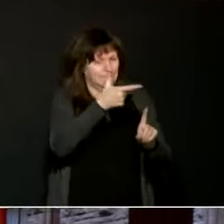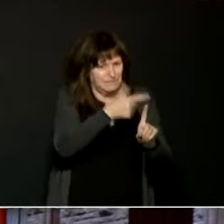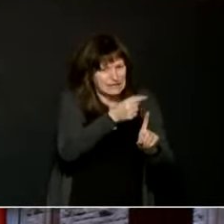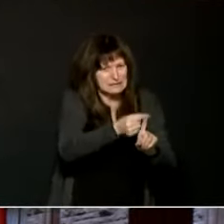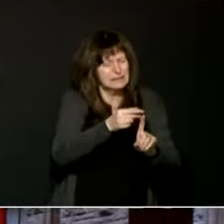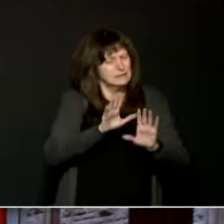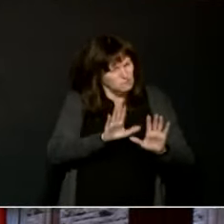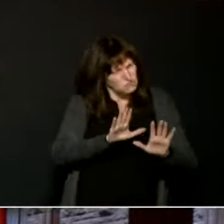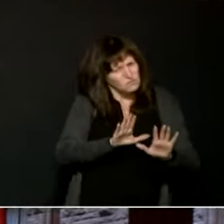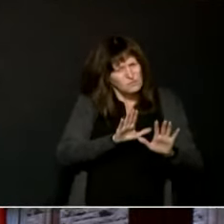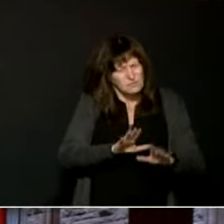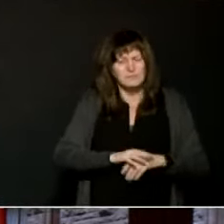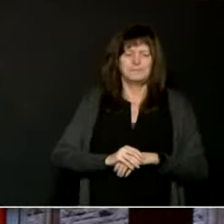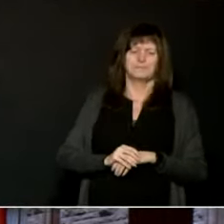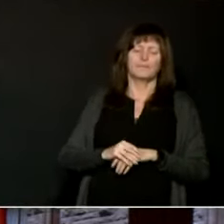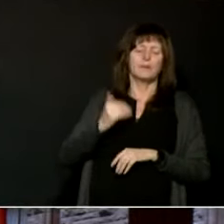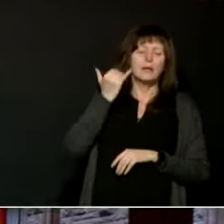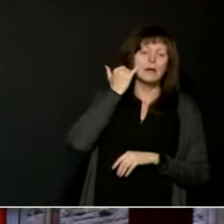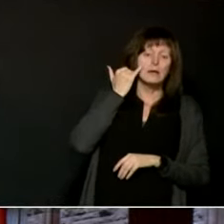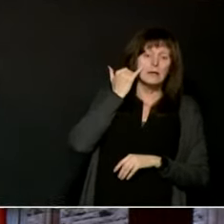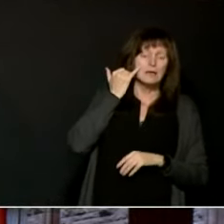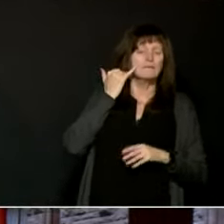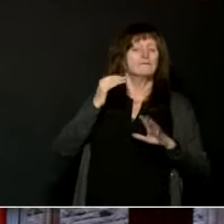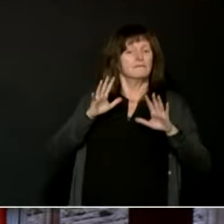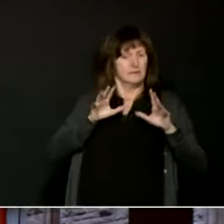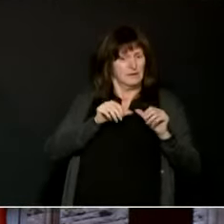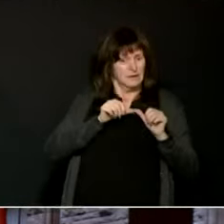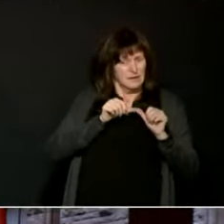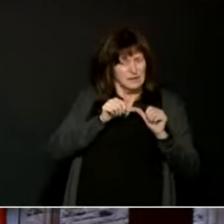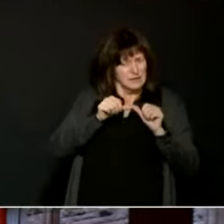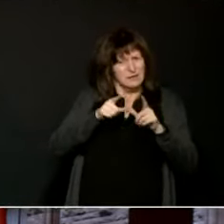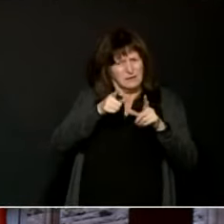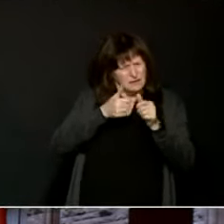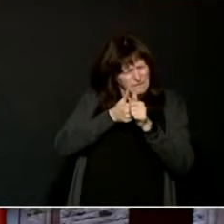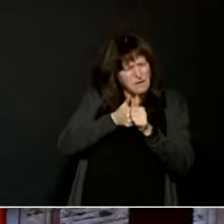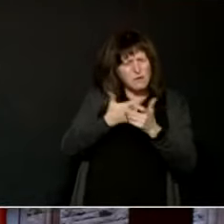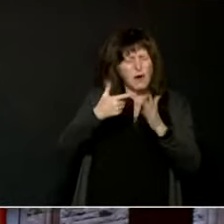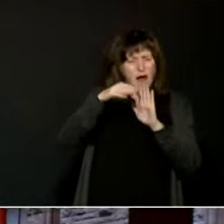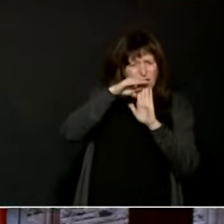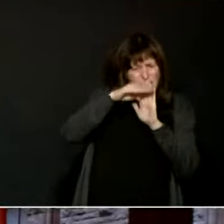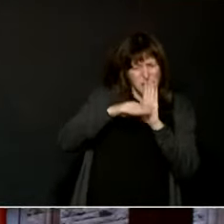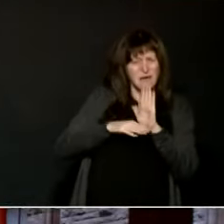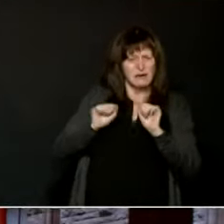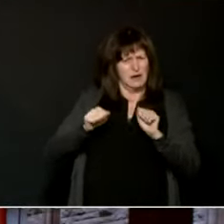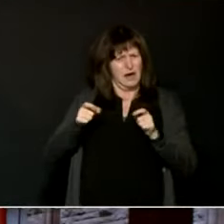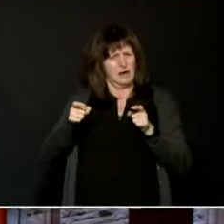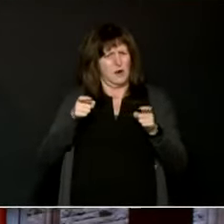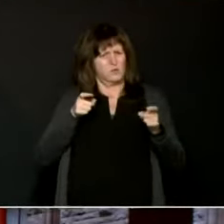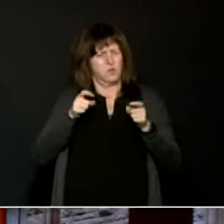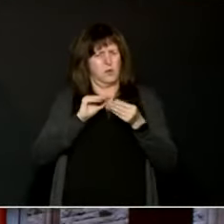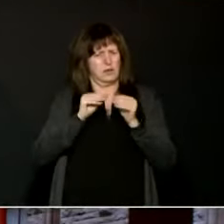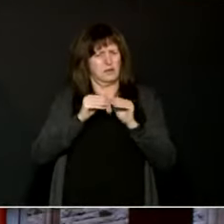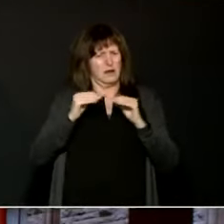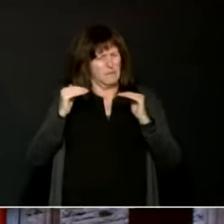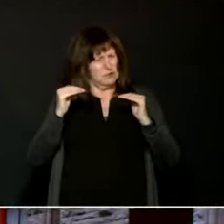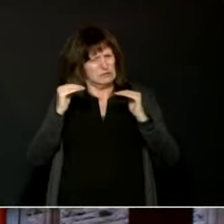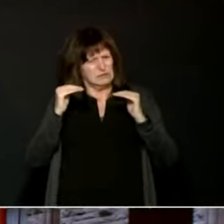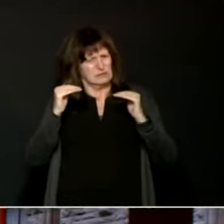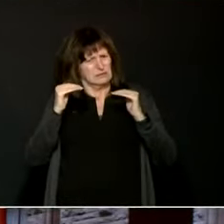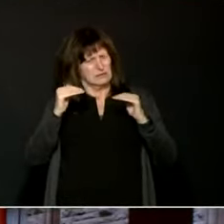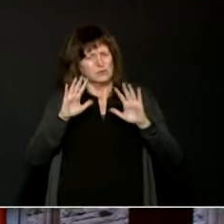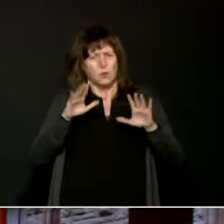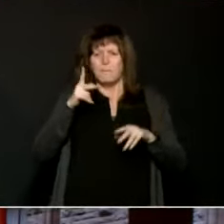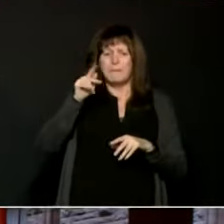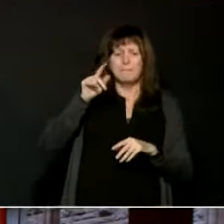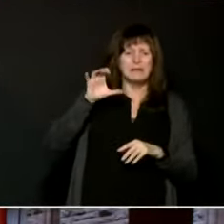I really feel we can bring this under control, but we need time to do that. Therefore, the public health measures still have to be moved on,